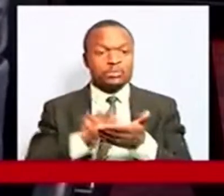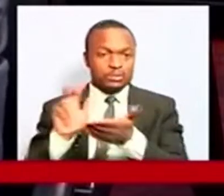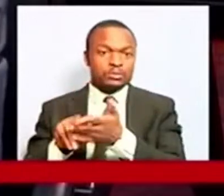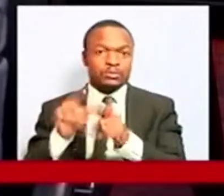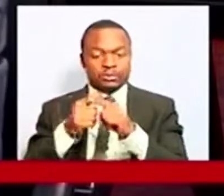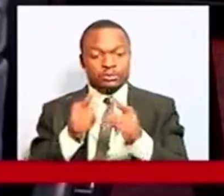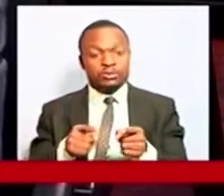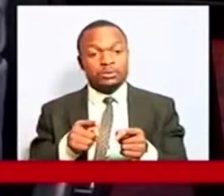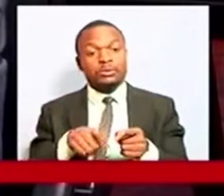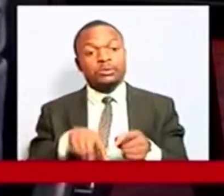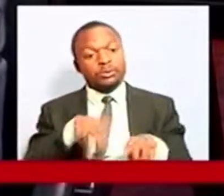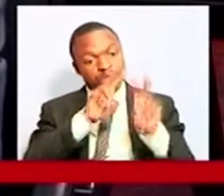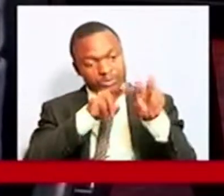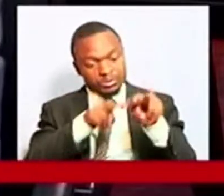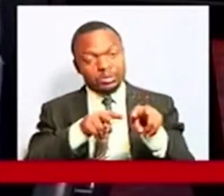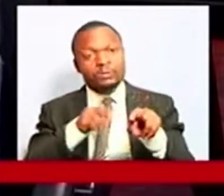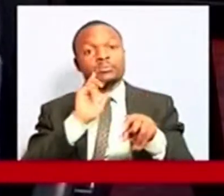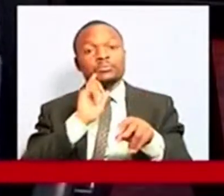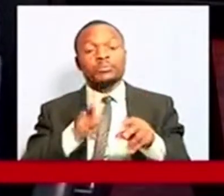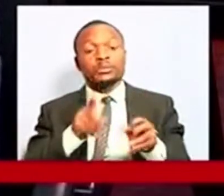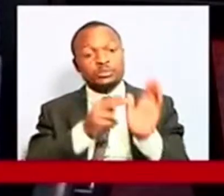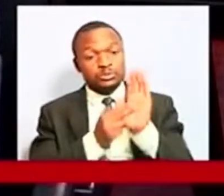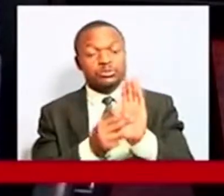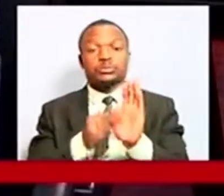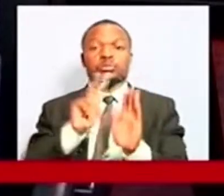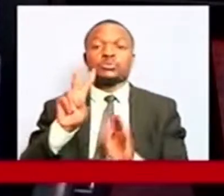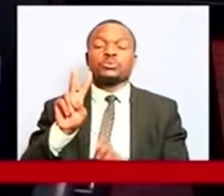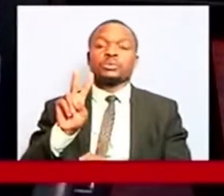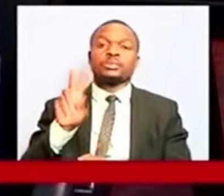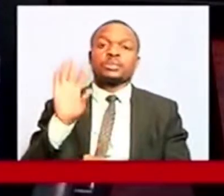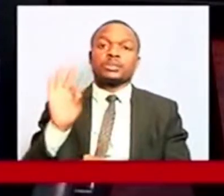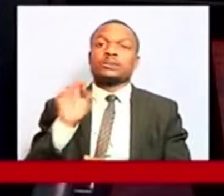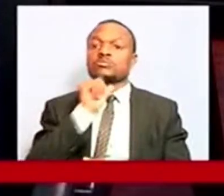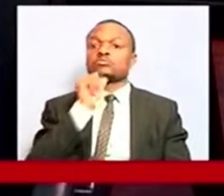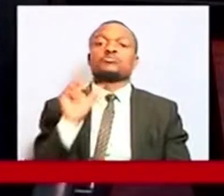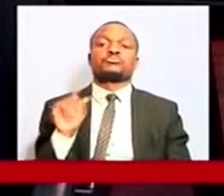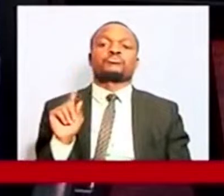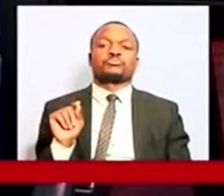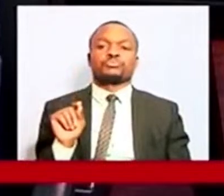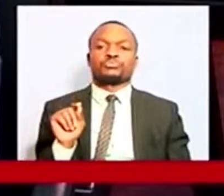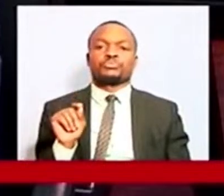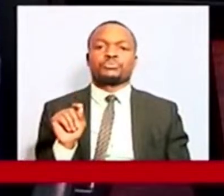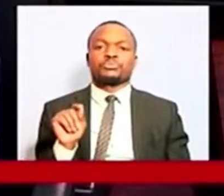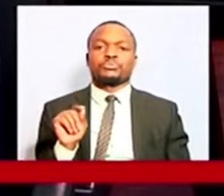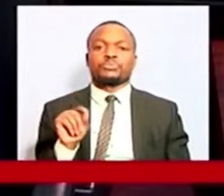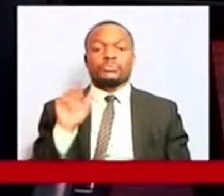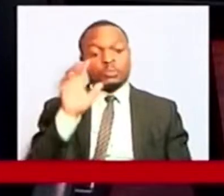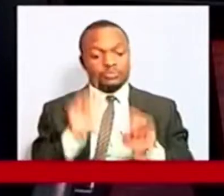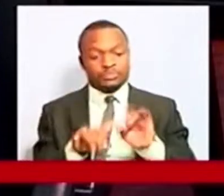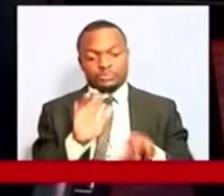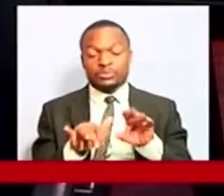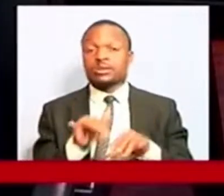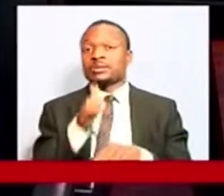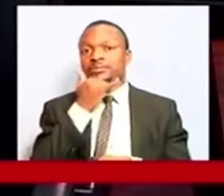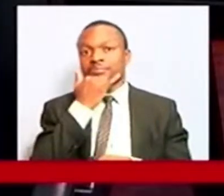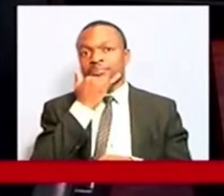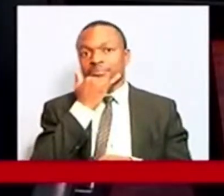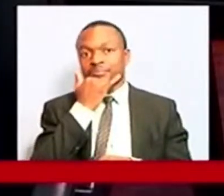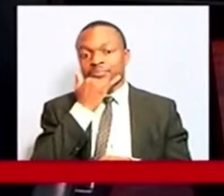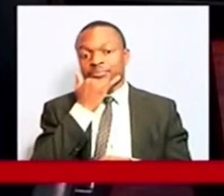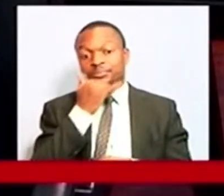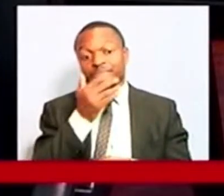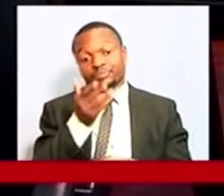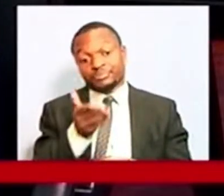when we observed, but it was supposed to be on 29th, not 20th. It was a type in error, Chair, for that one. Good